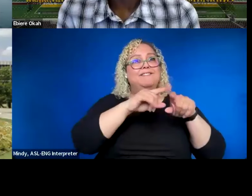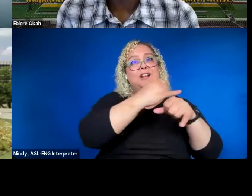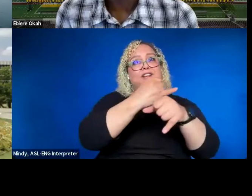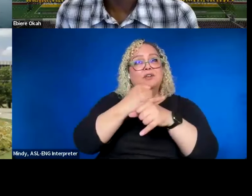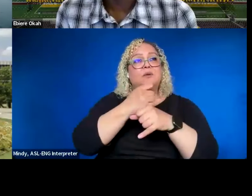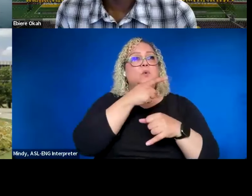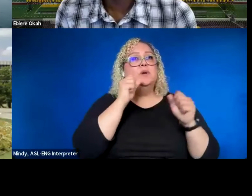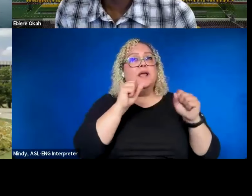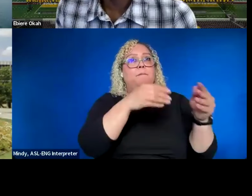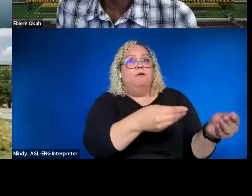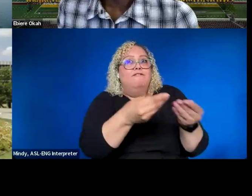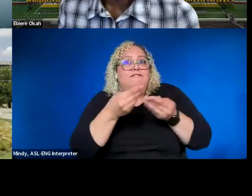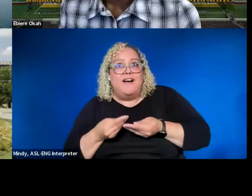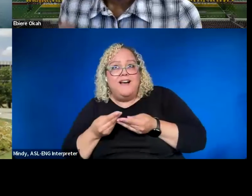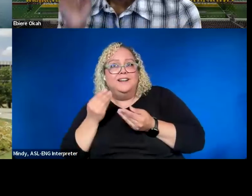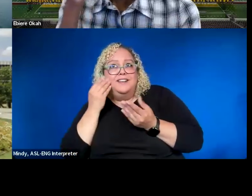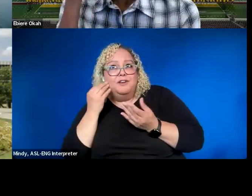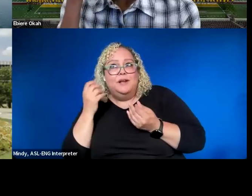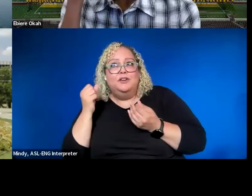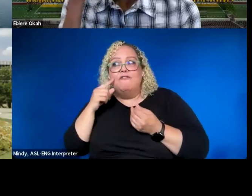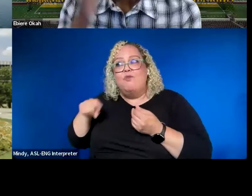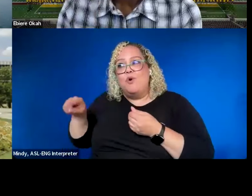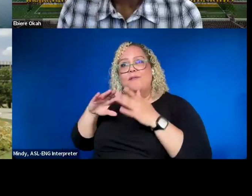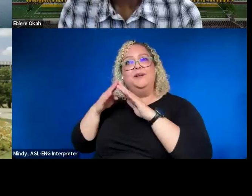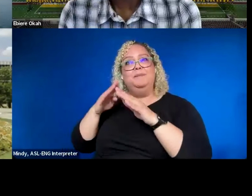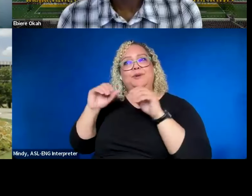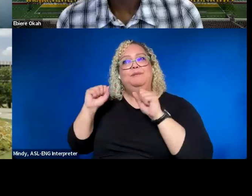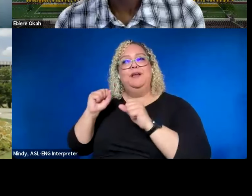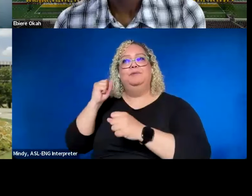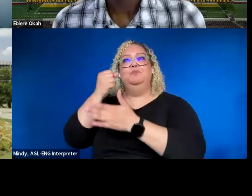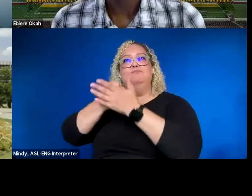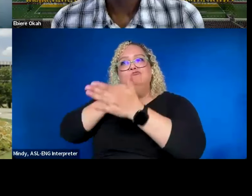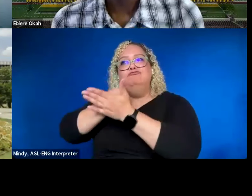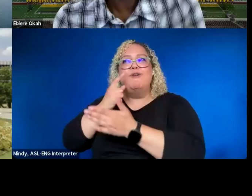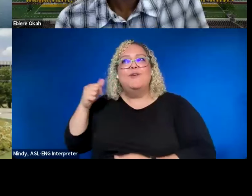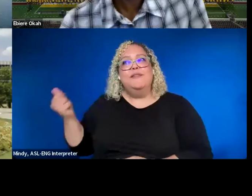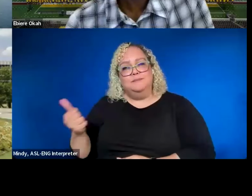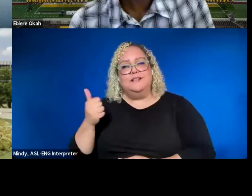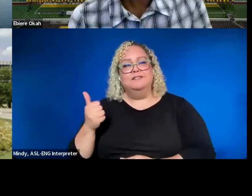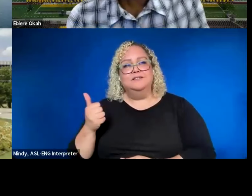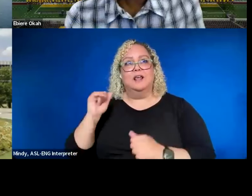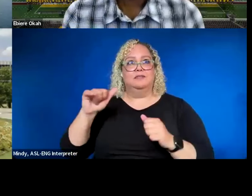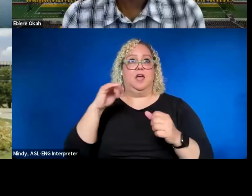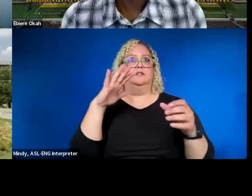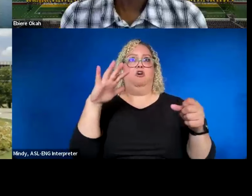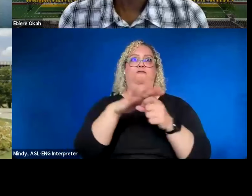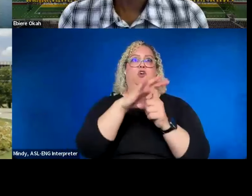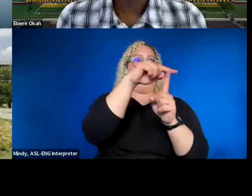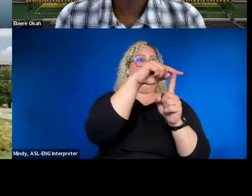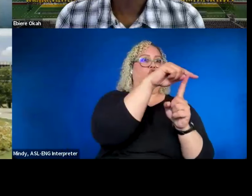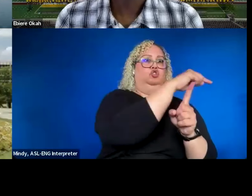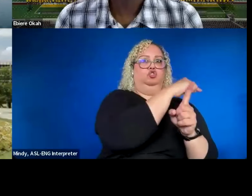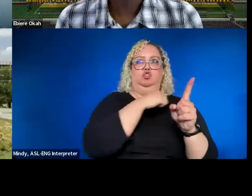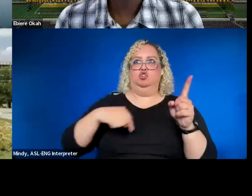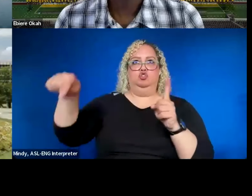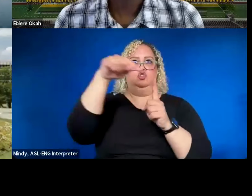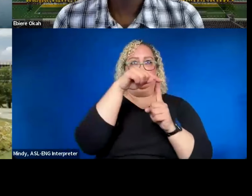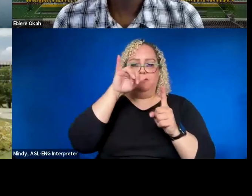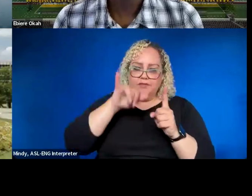strengthen communities' ability to advocate for themselves. That's coming full circle for the kind of ethical relationship I think we